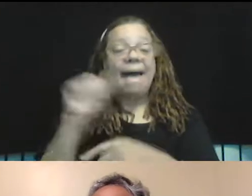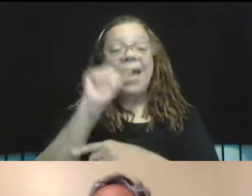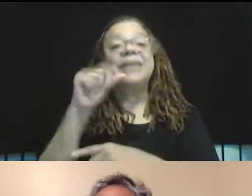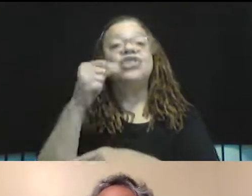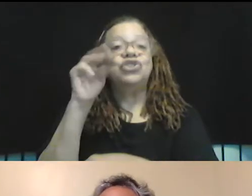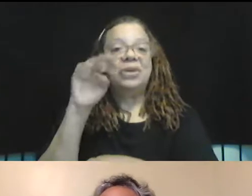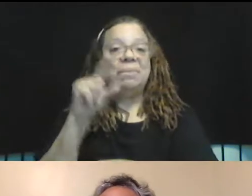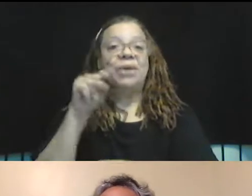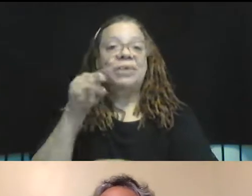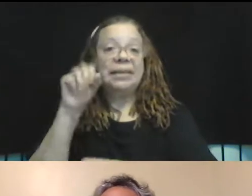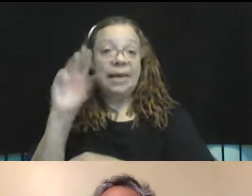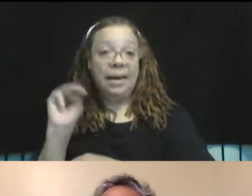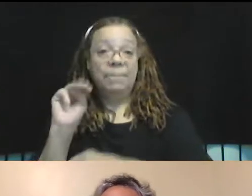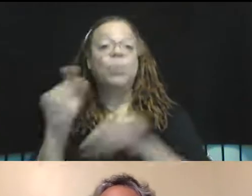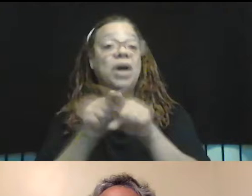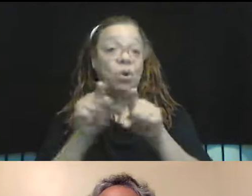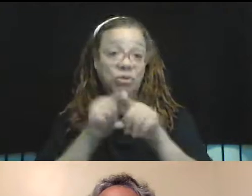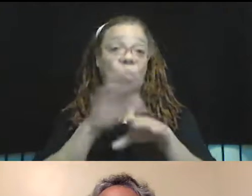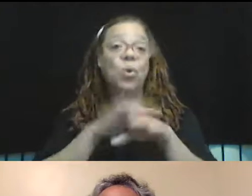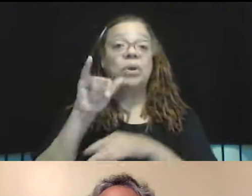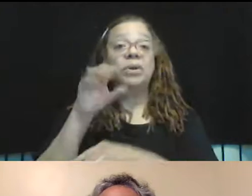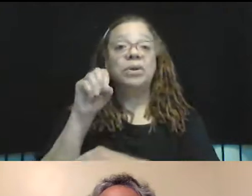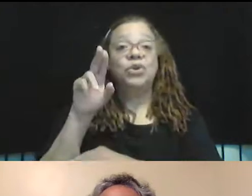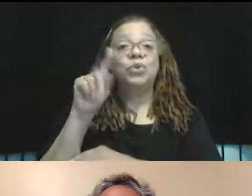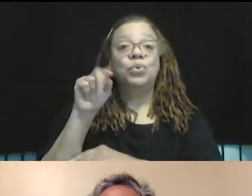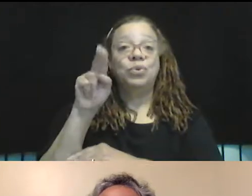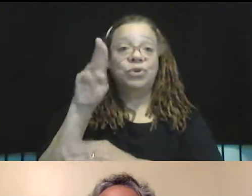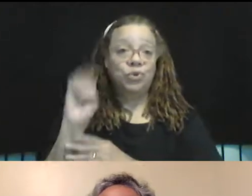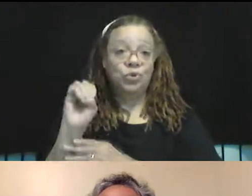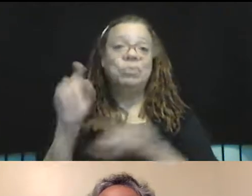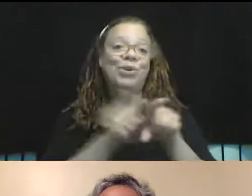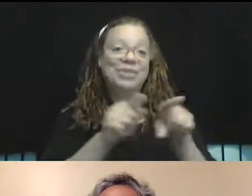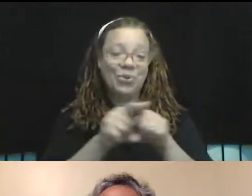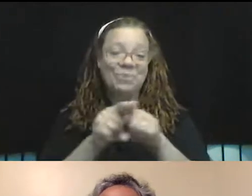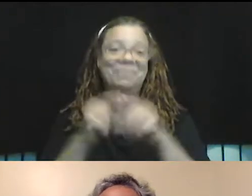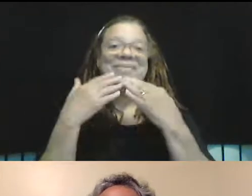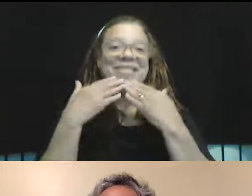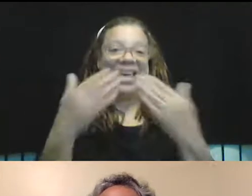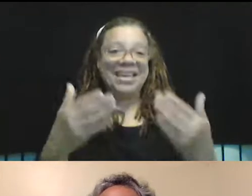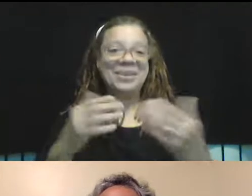Arts YouTube channel. Yay.